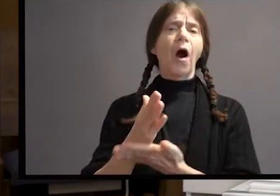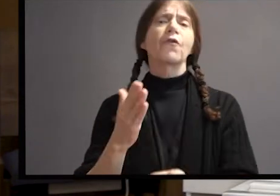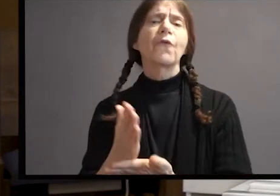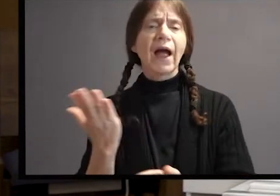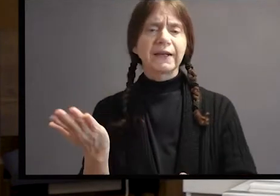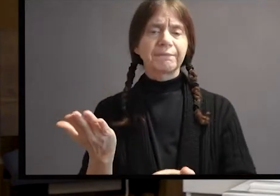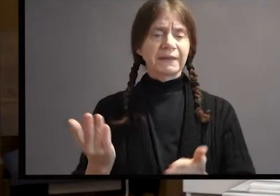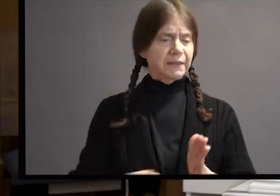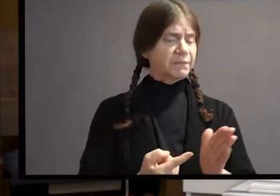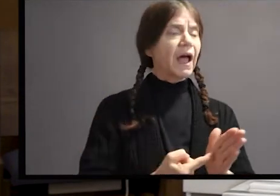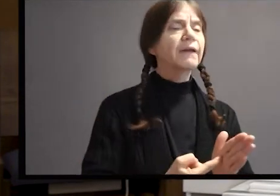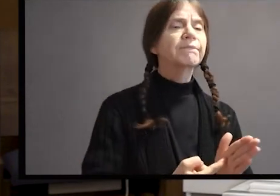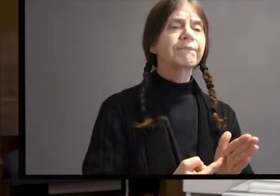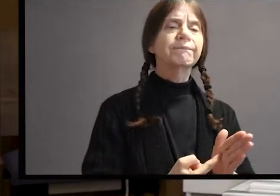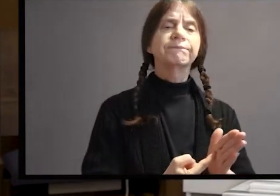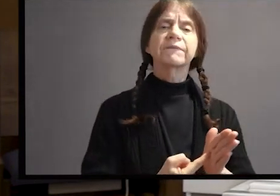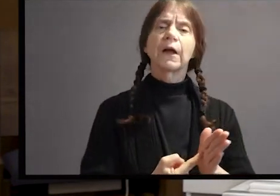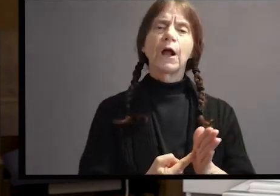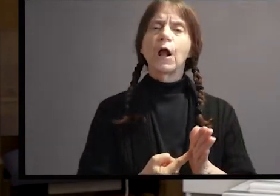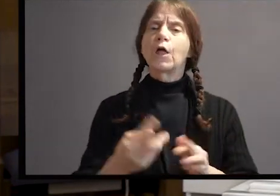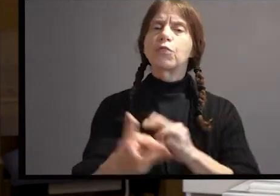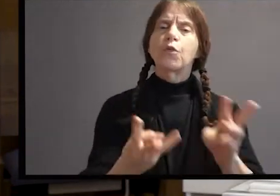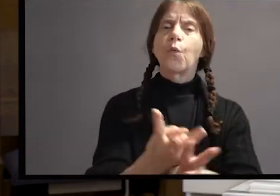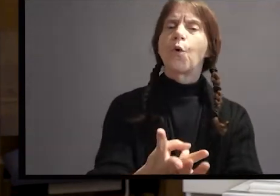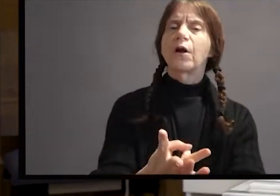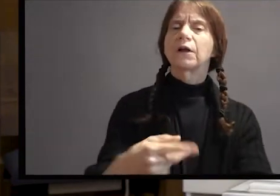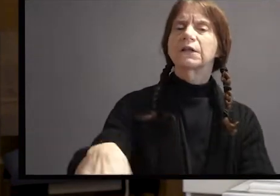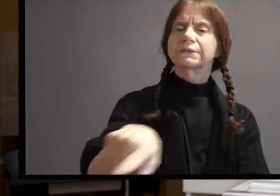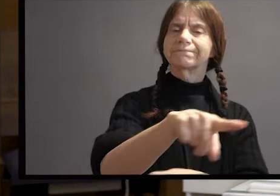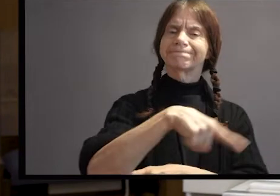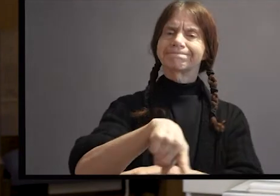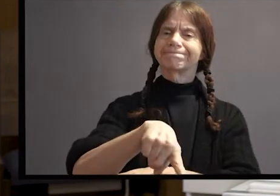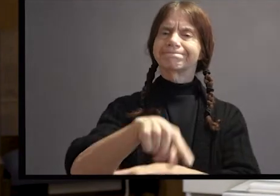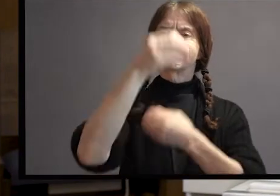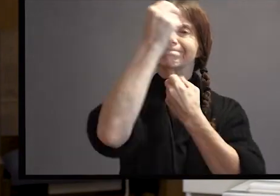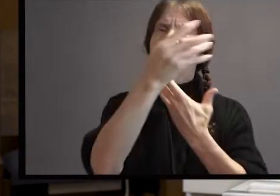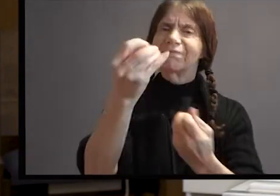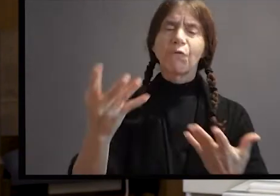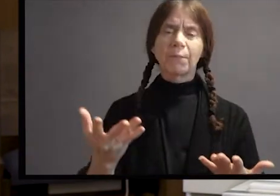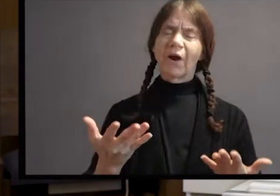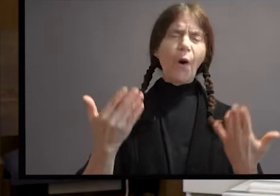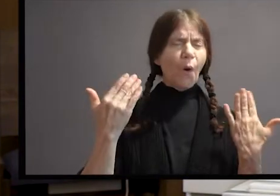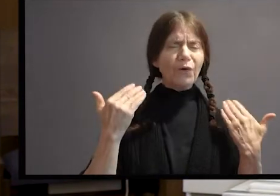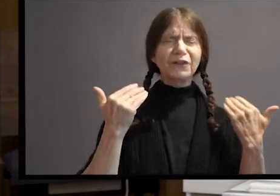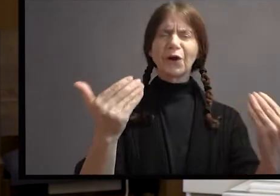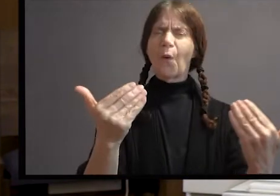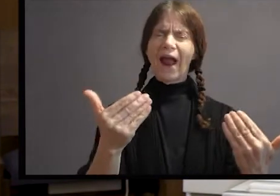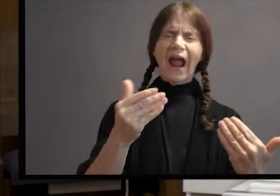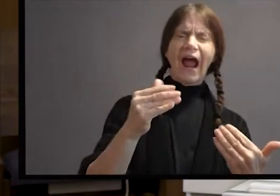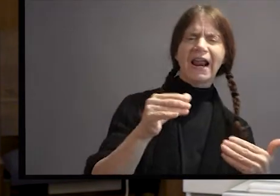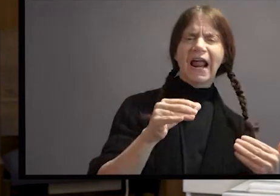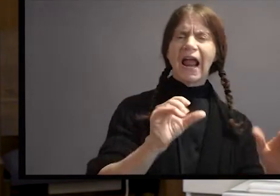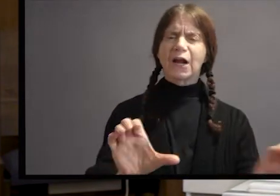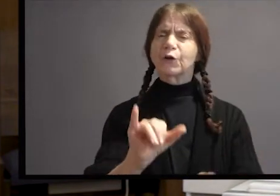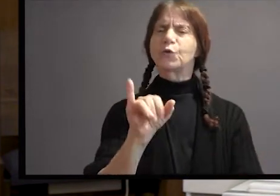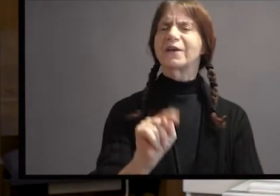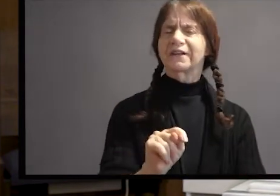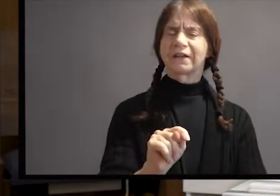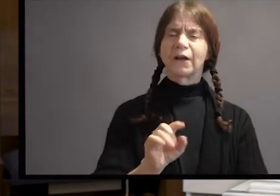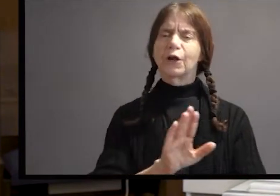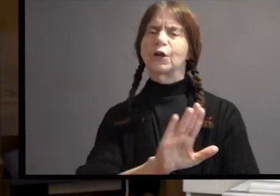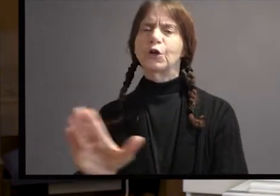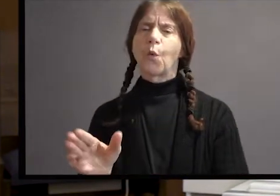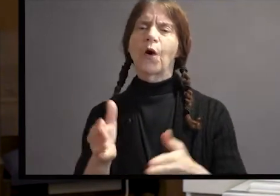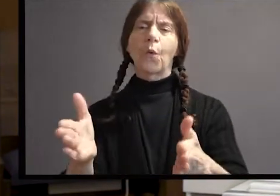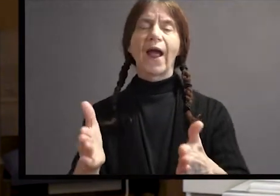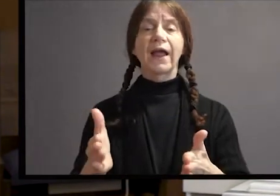Sometimes we listen to the voices of our dying world that tells us, "Oh, just do it. Have it your way. The one with the